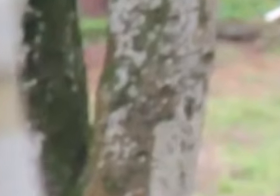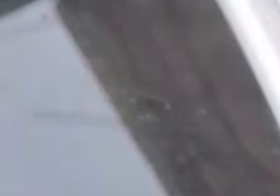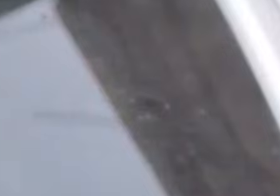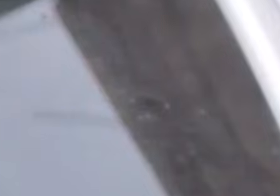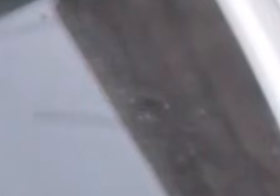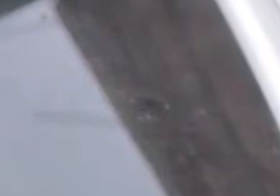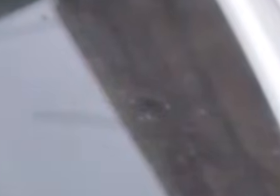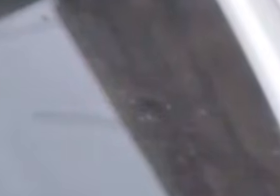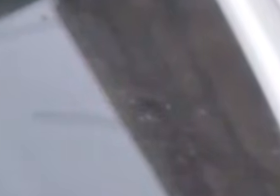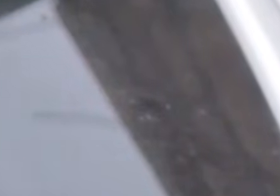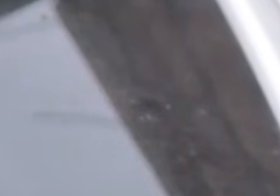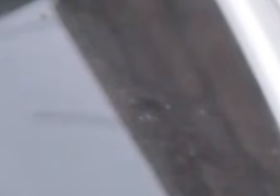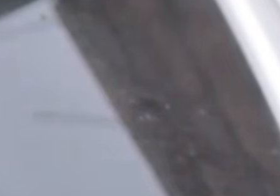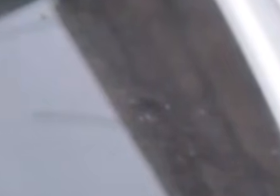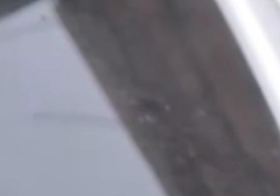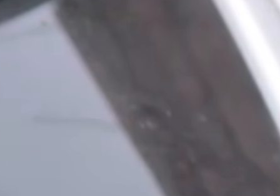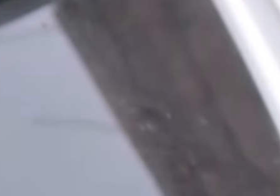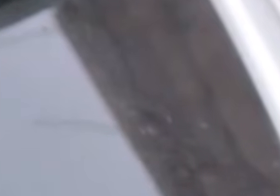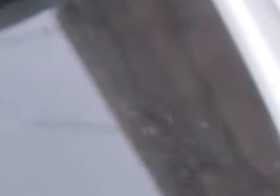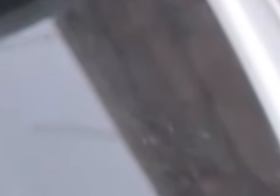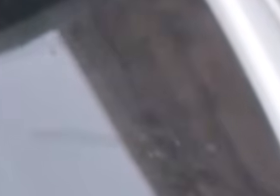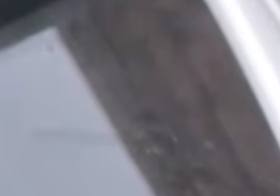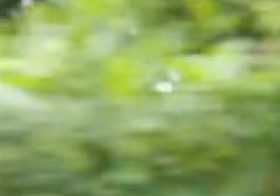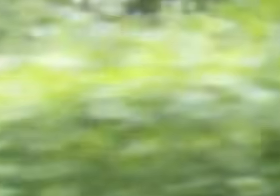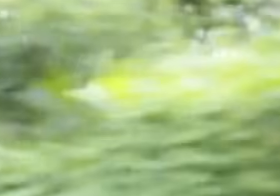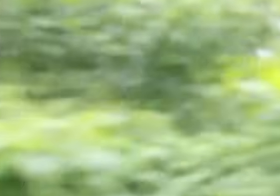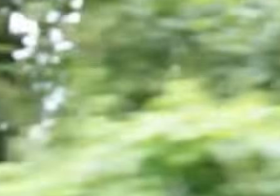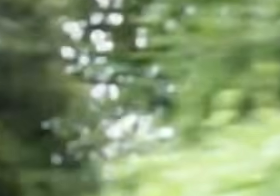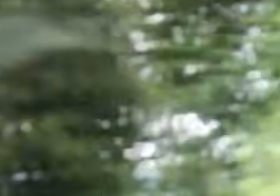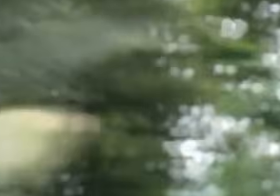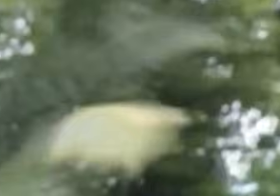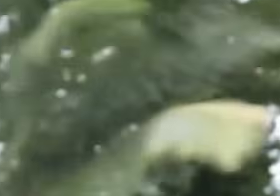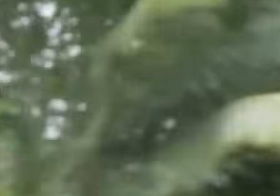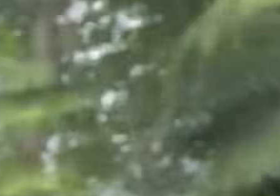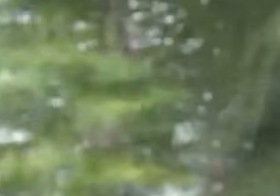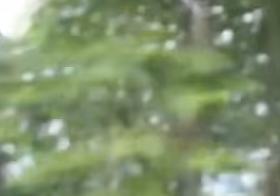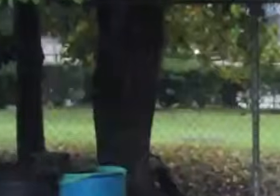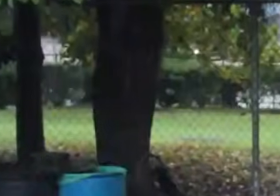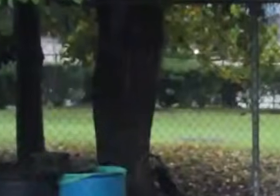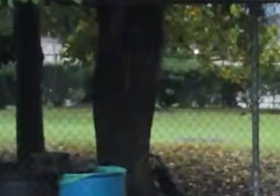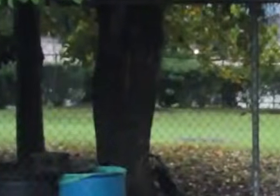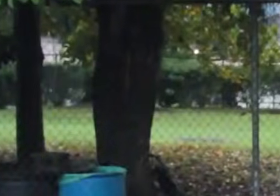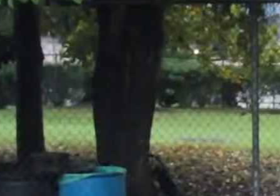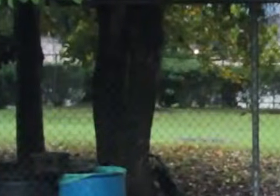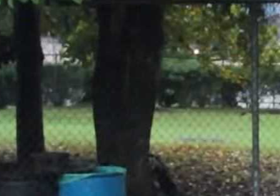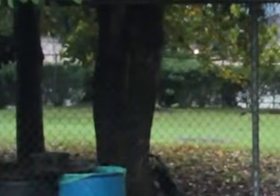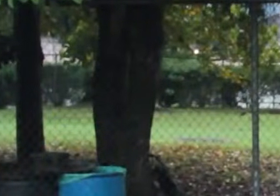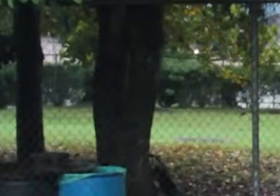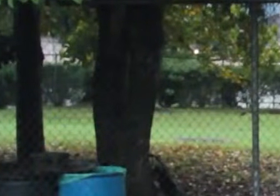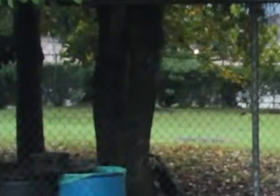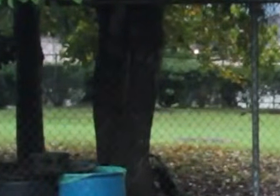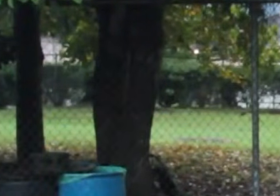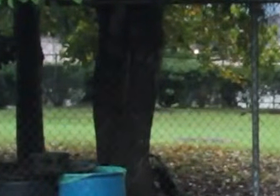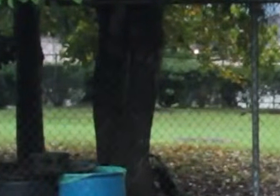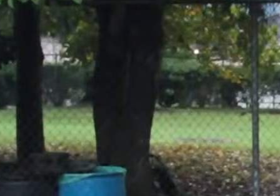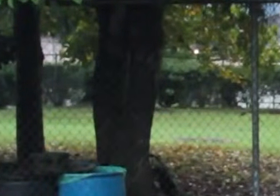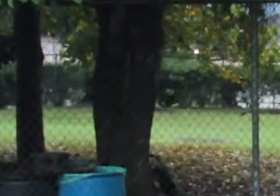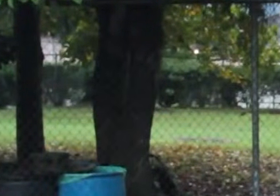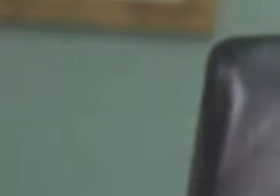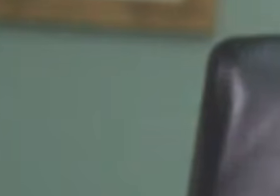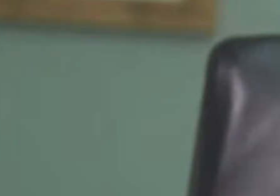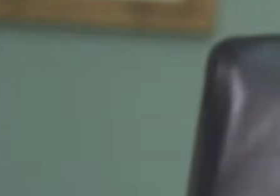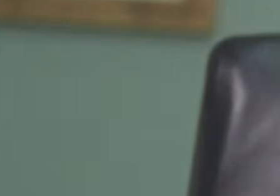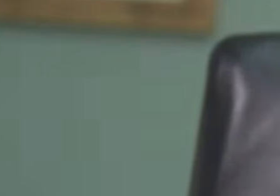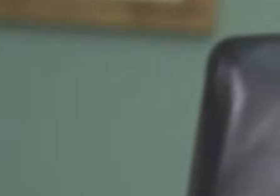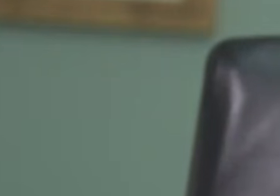abdominal pain, bleeding under the skin, feeling very weak, or getting confused to seek immediate attention.